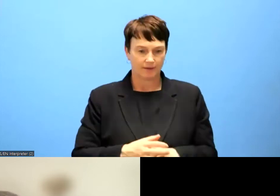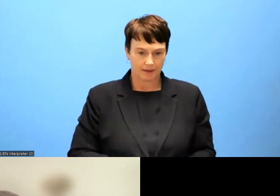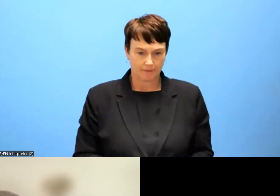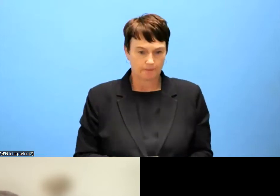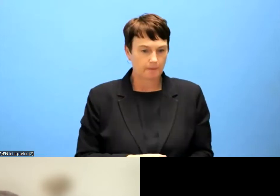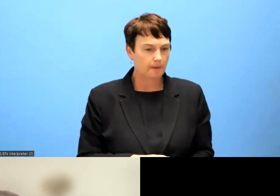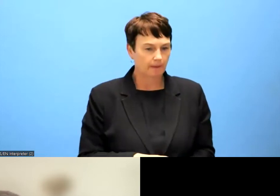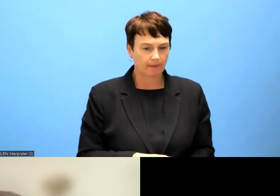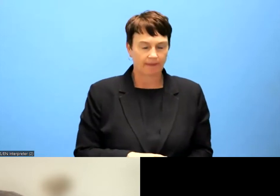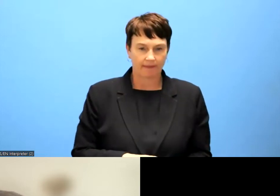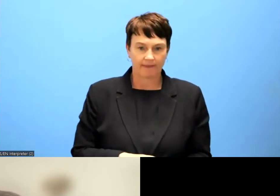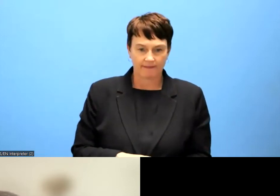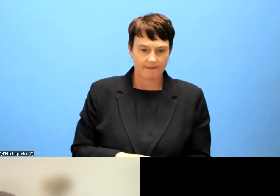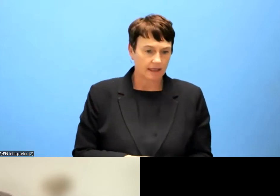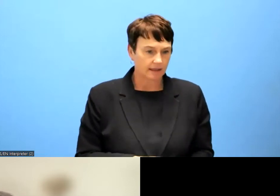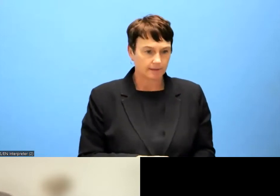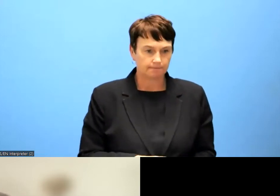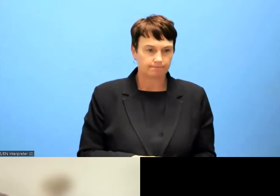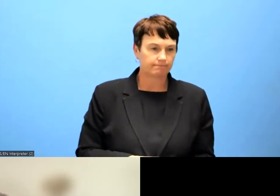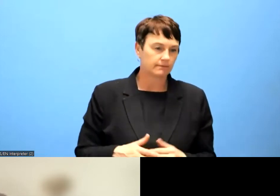to understand what is behind this technical